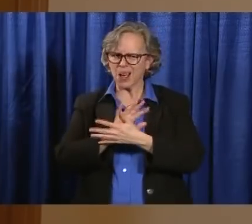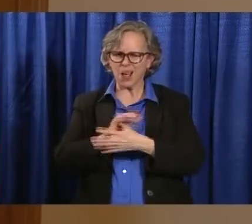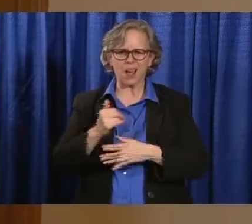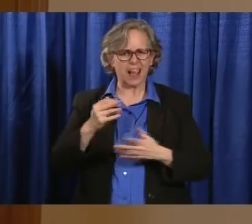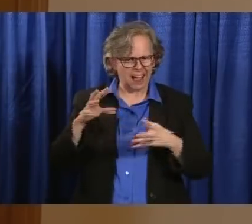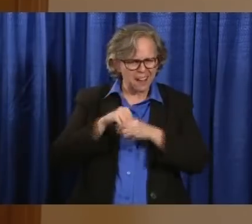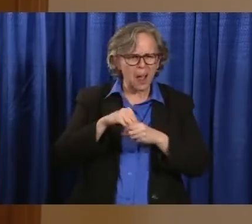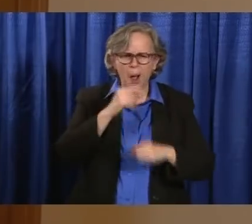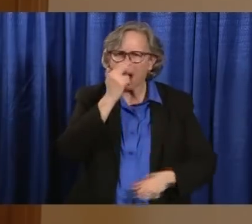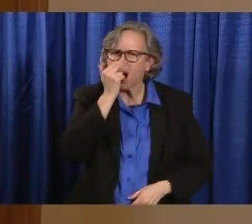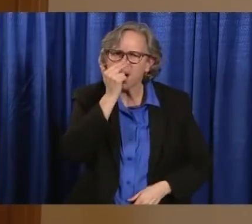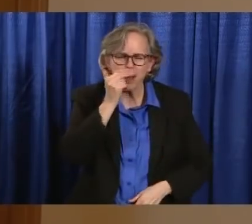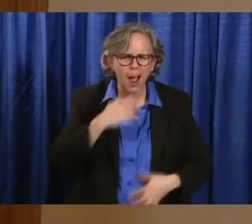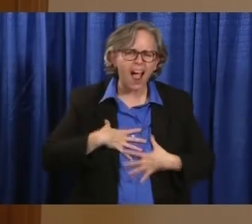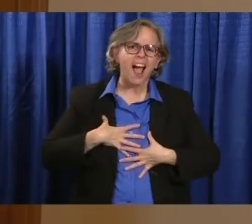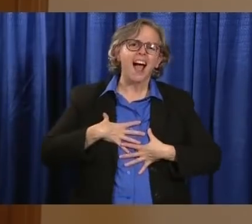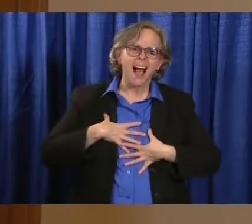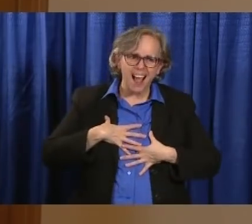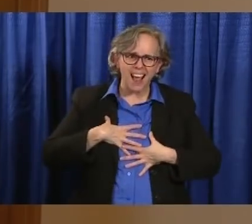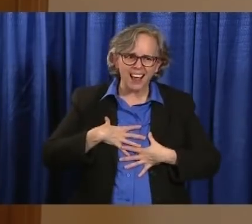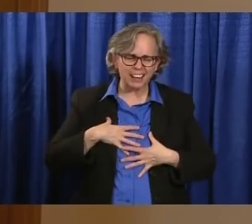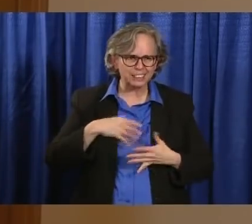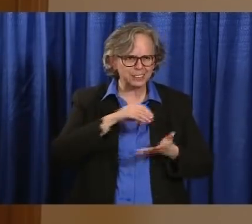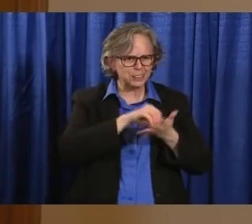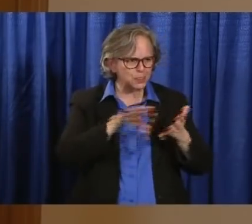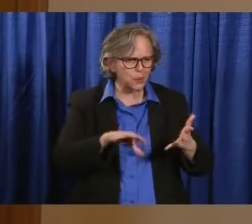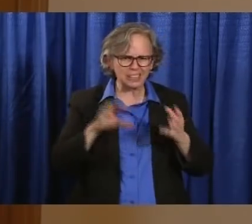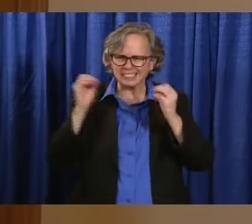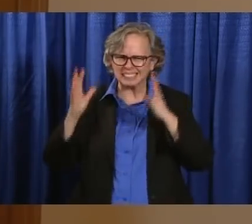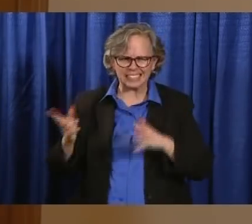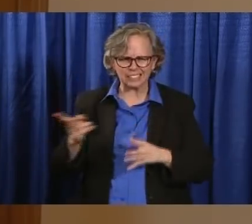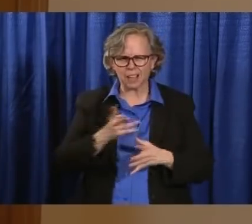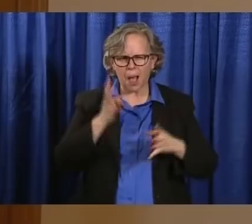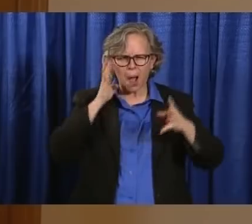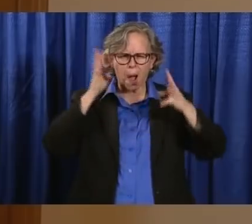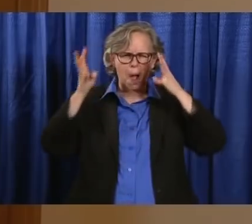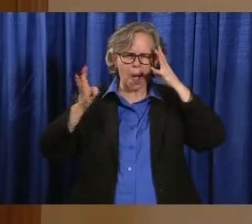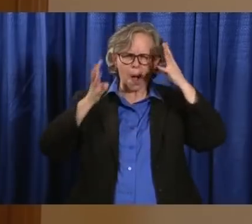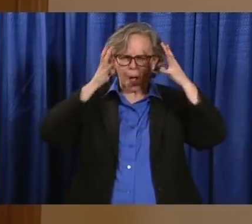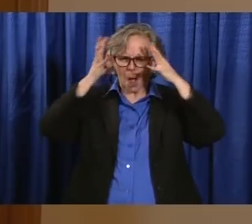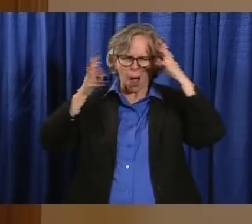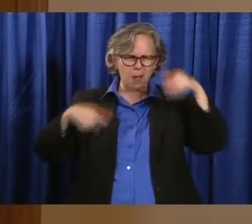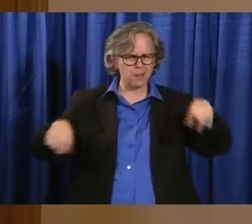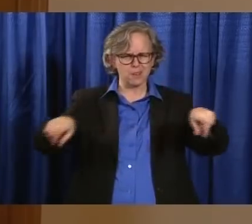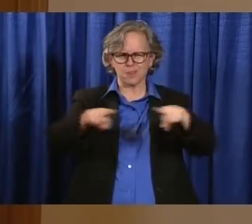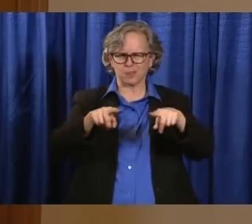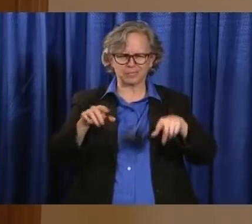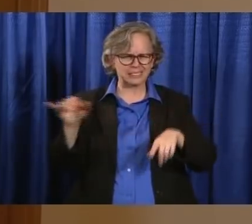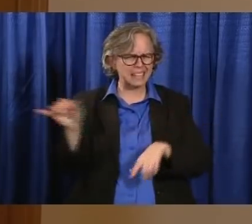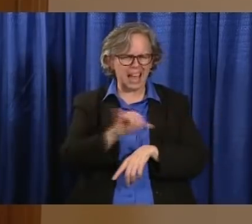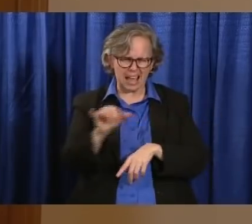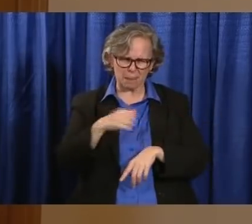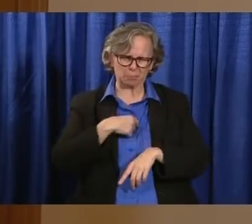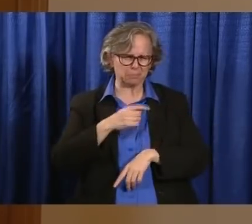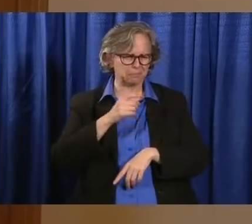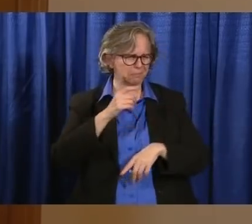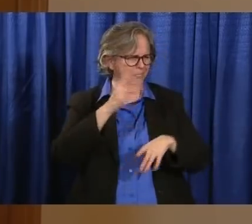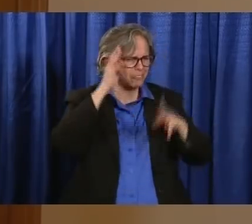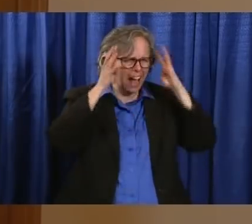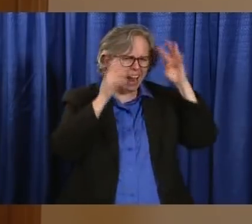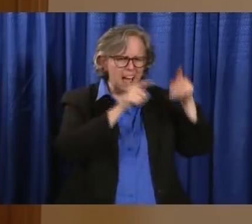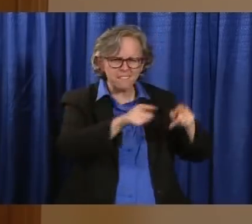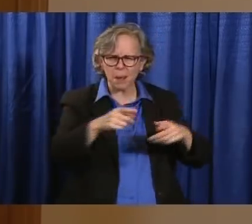But students and teachers everywhere, I know you're doing things like making a project, something that could